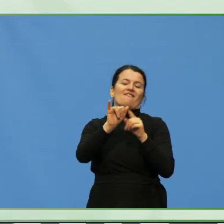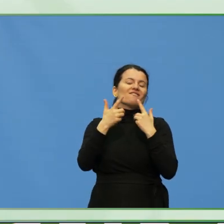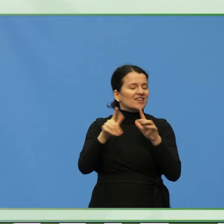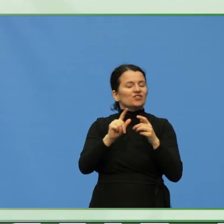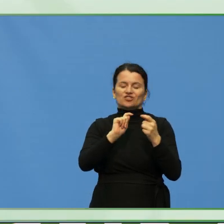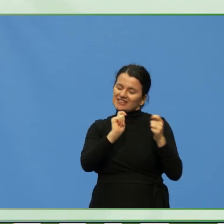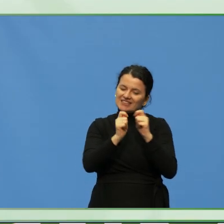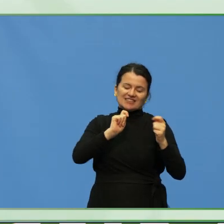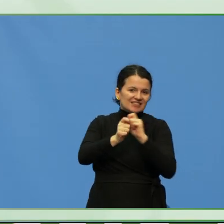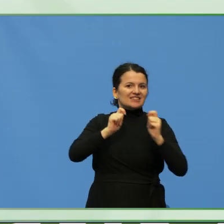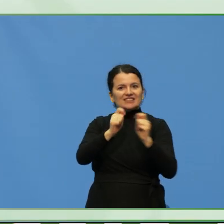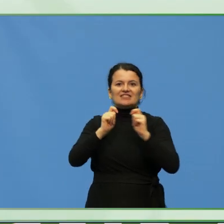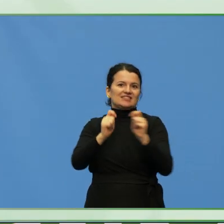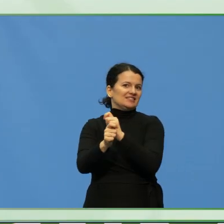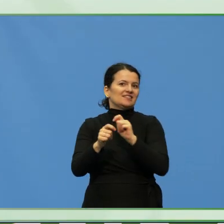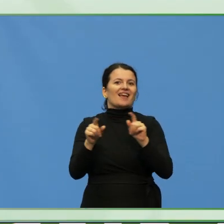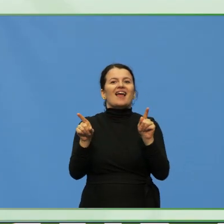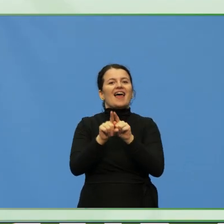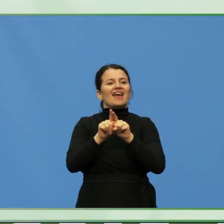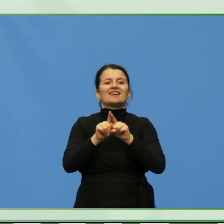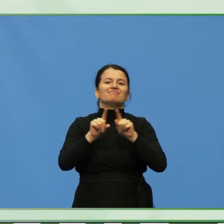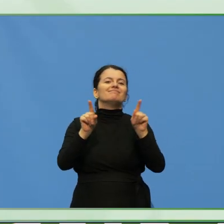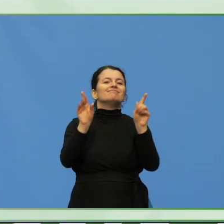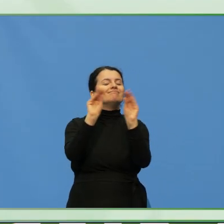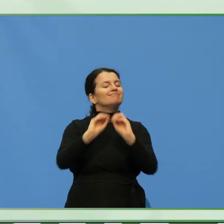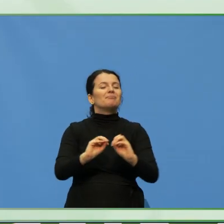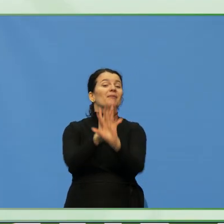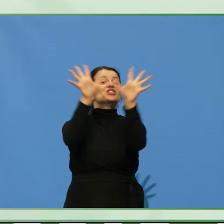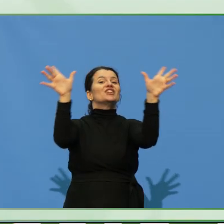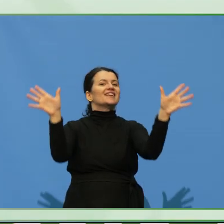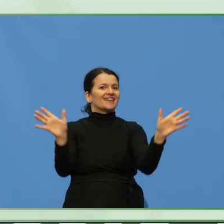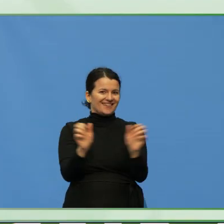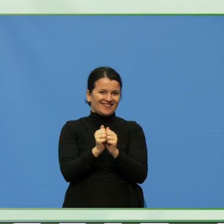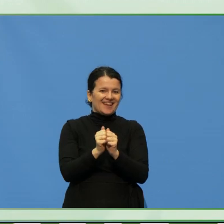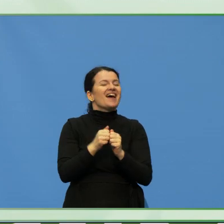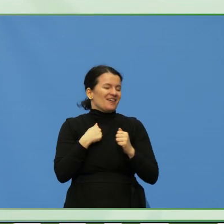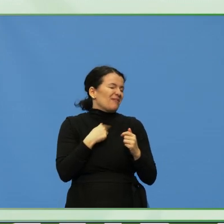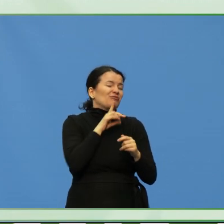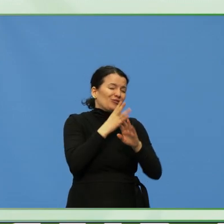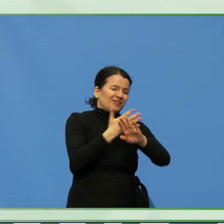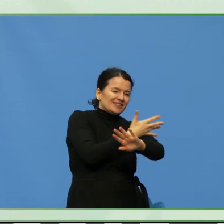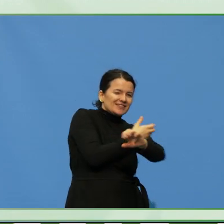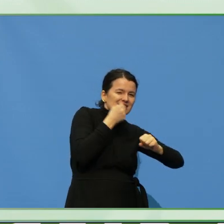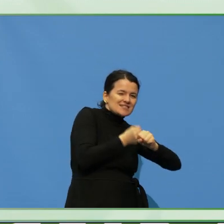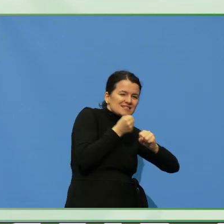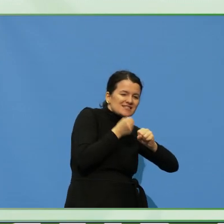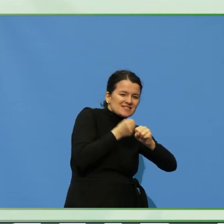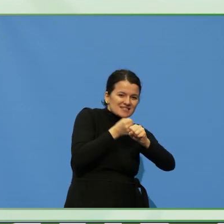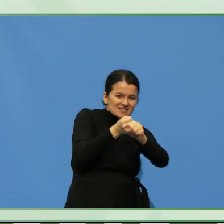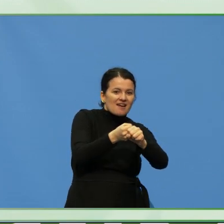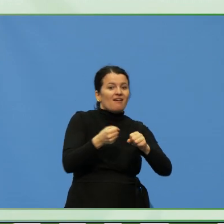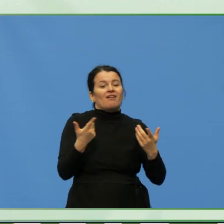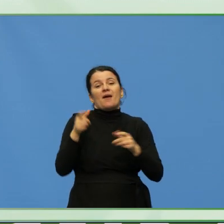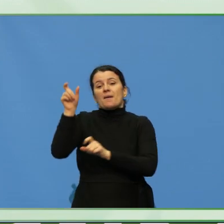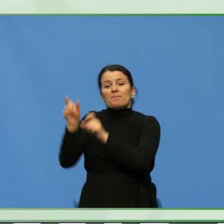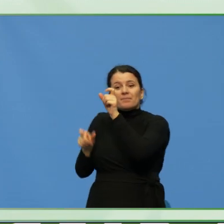it. What we did is work with Little Persons of America. We worked with multiple different sources and experts to garner